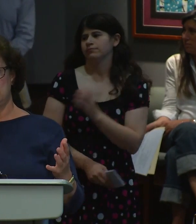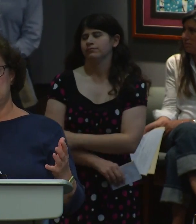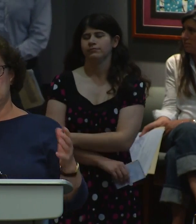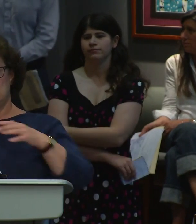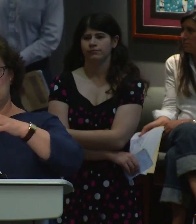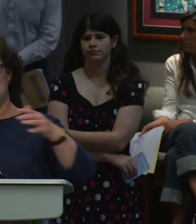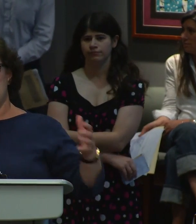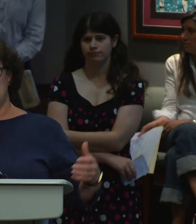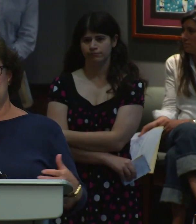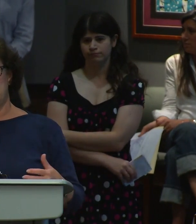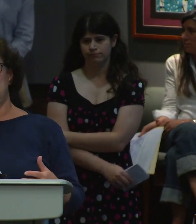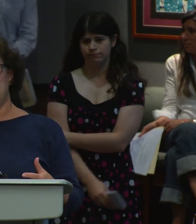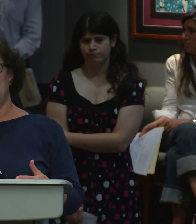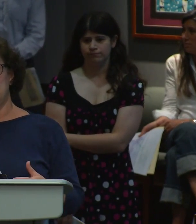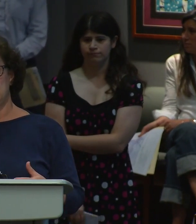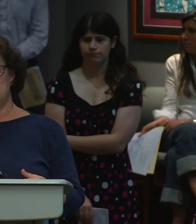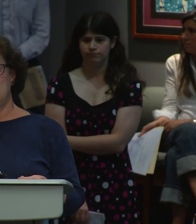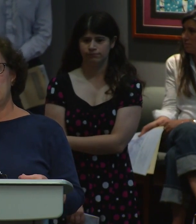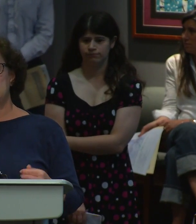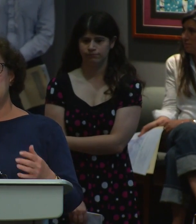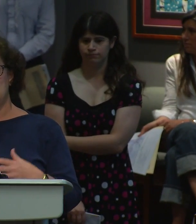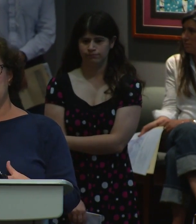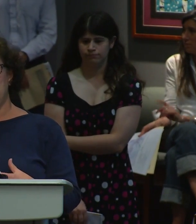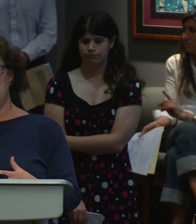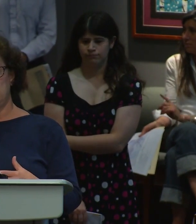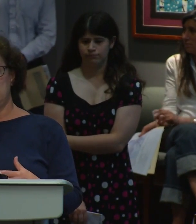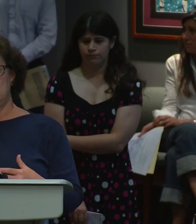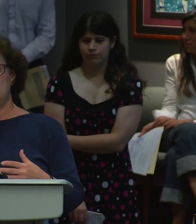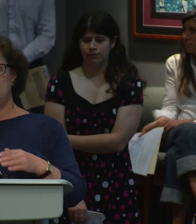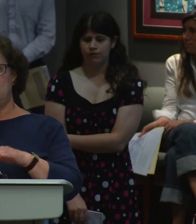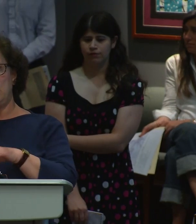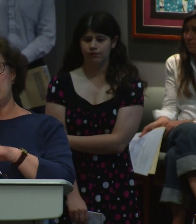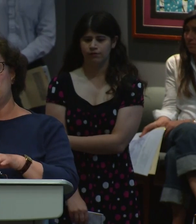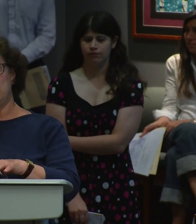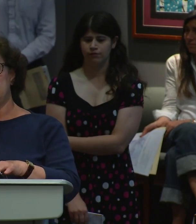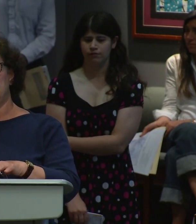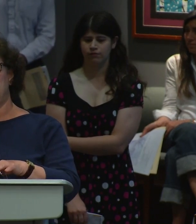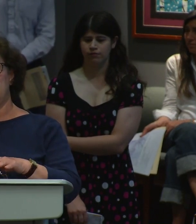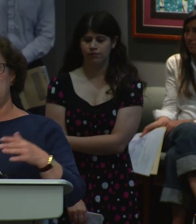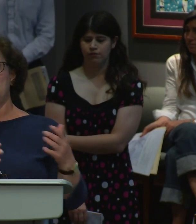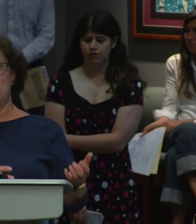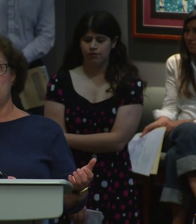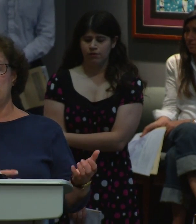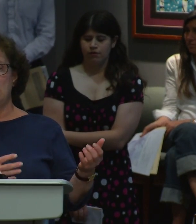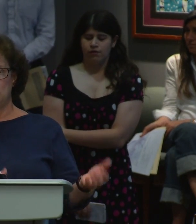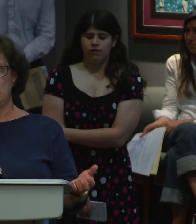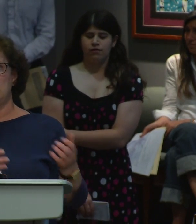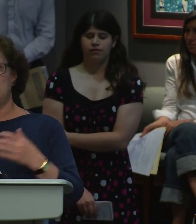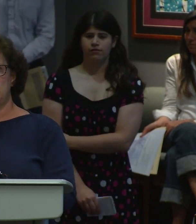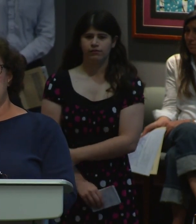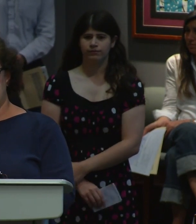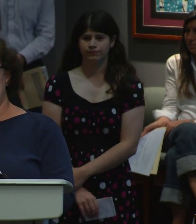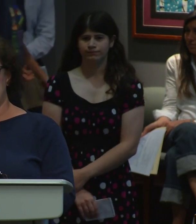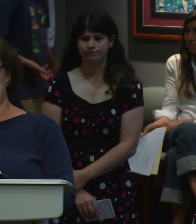upstream watershed development has contributed to the increase in the flooding comparing